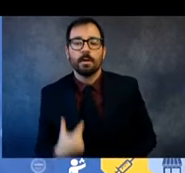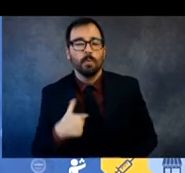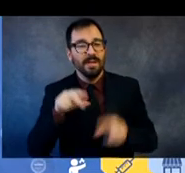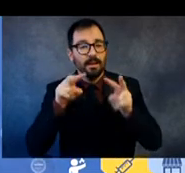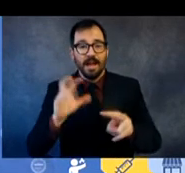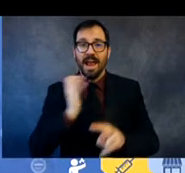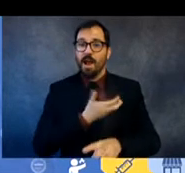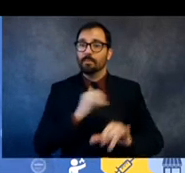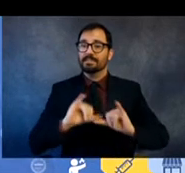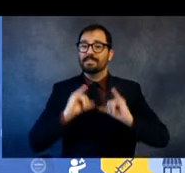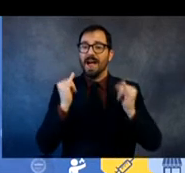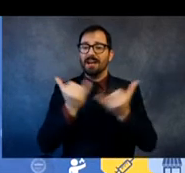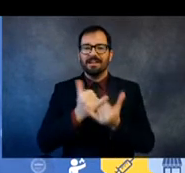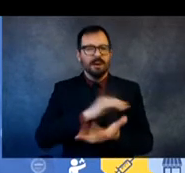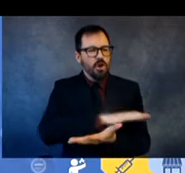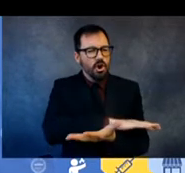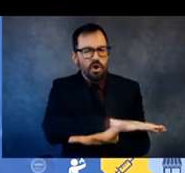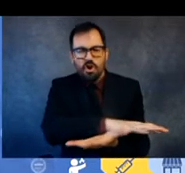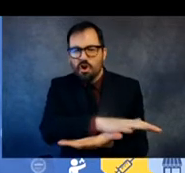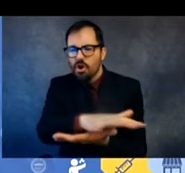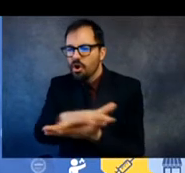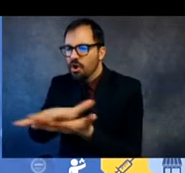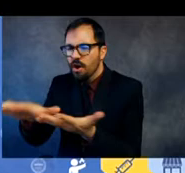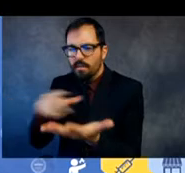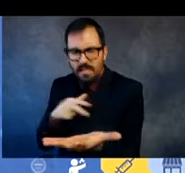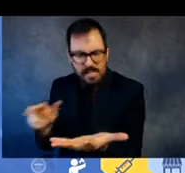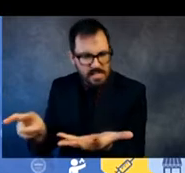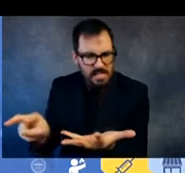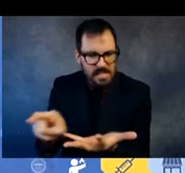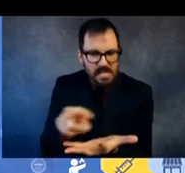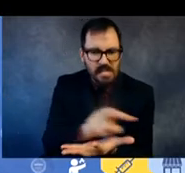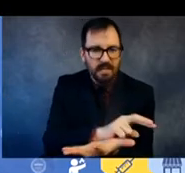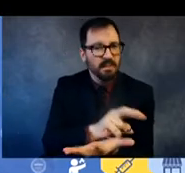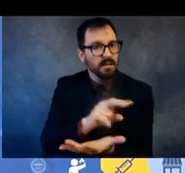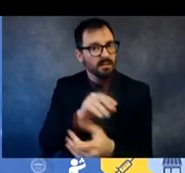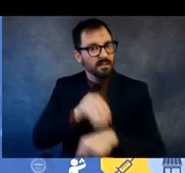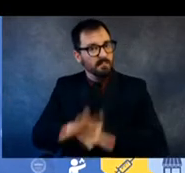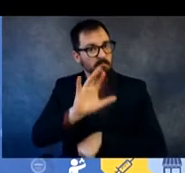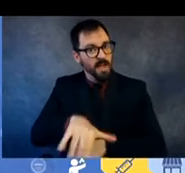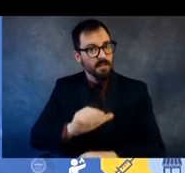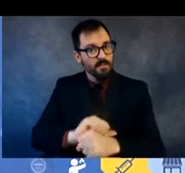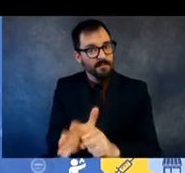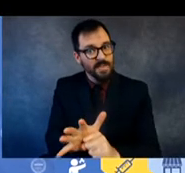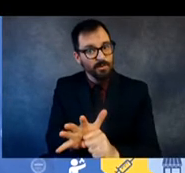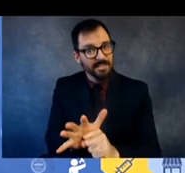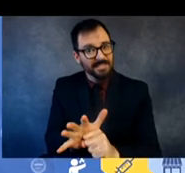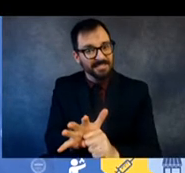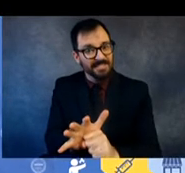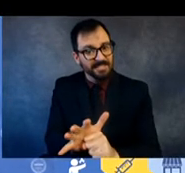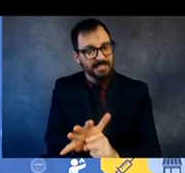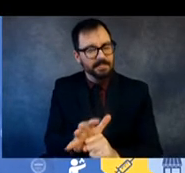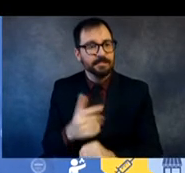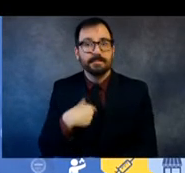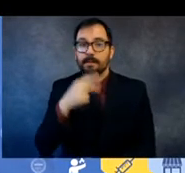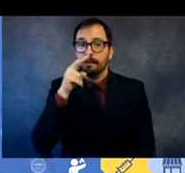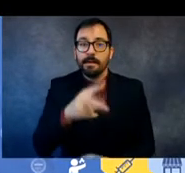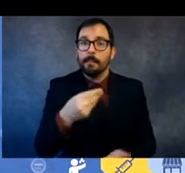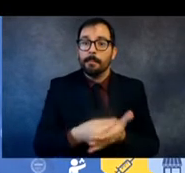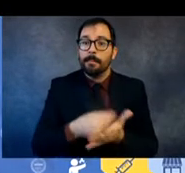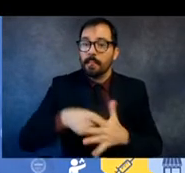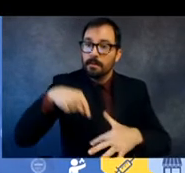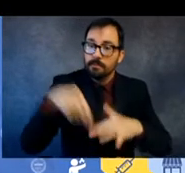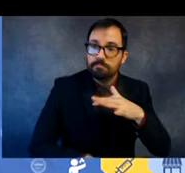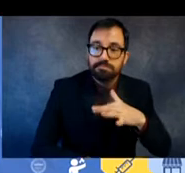that was being impacted by the pandemic. We looked at the loss of revenue. That was our baseline. We had to go back